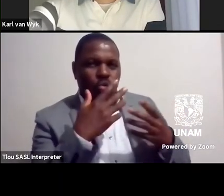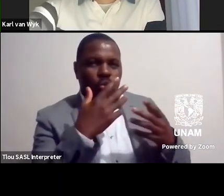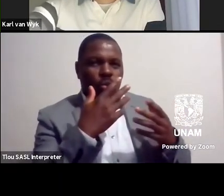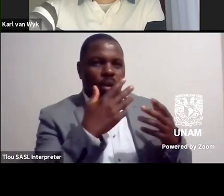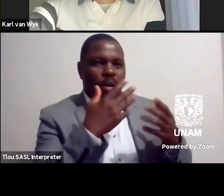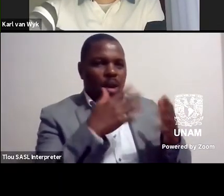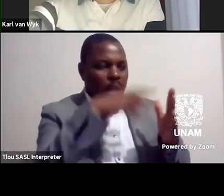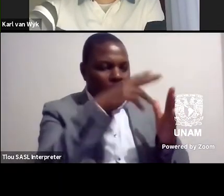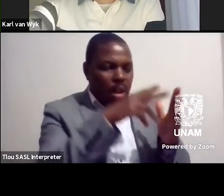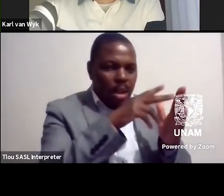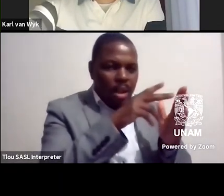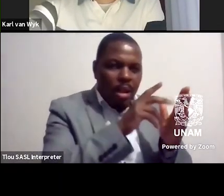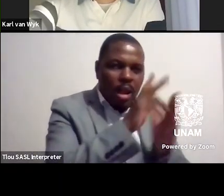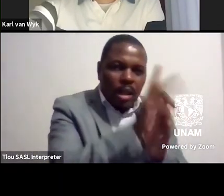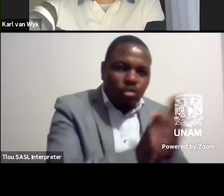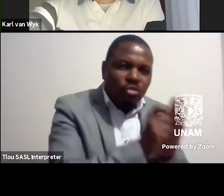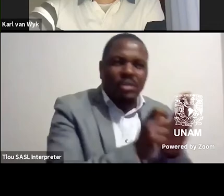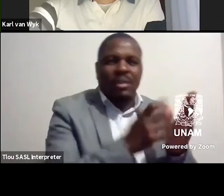so